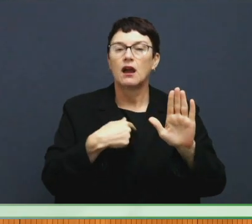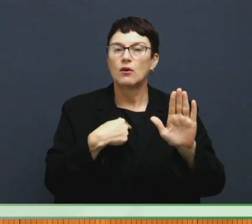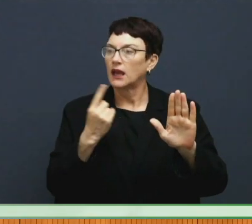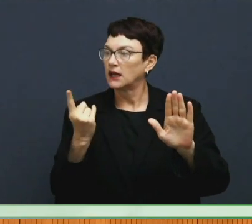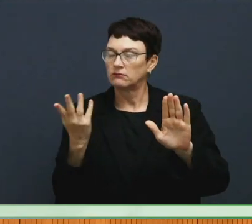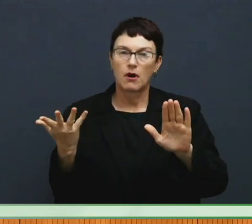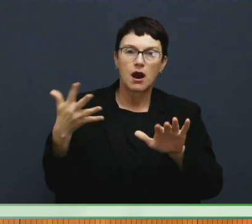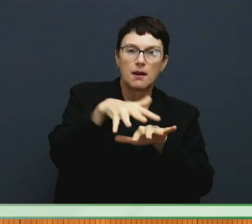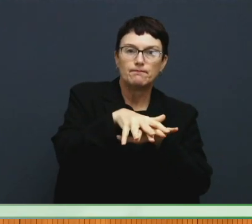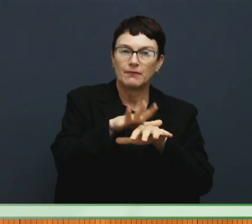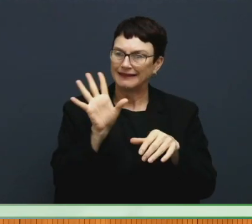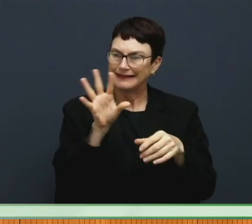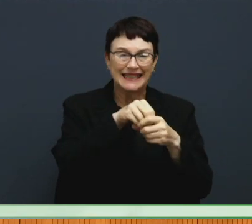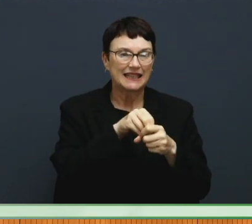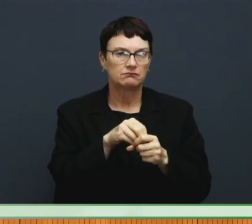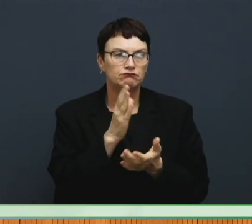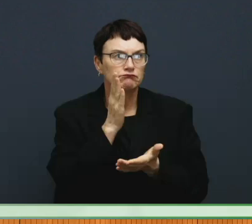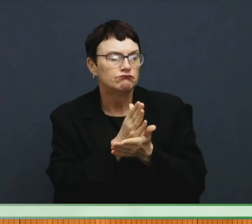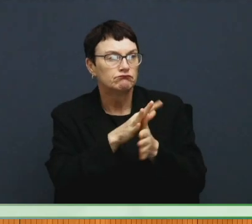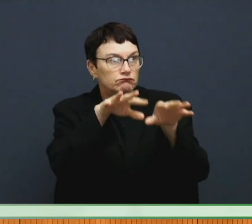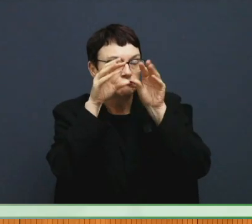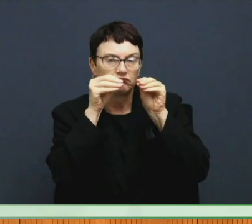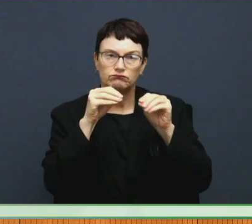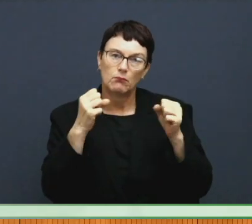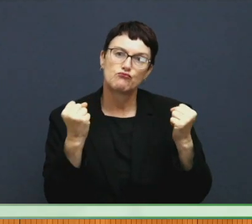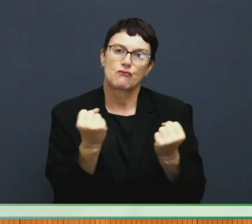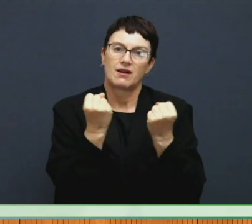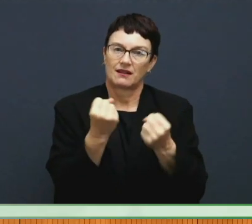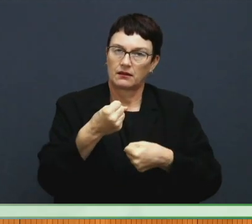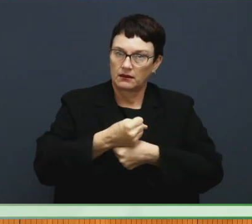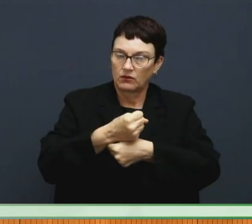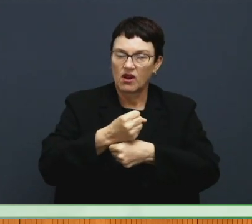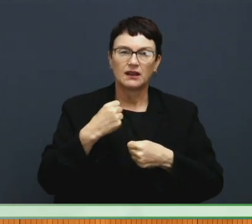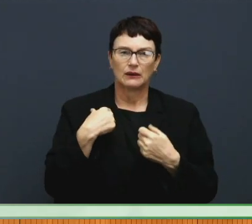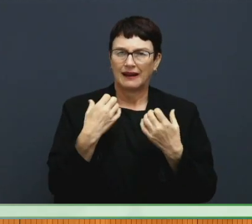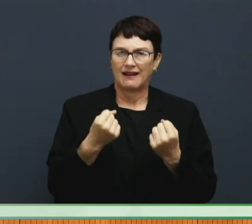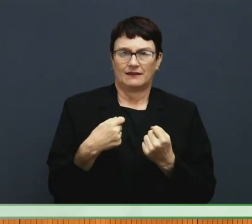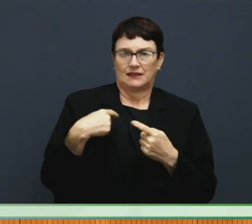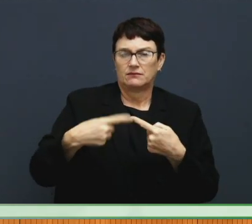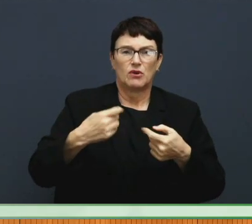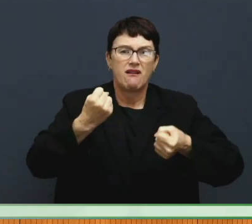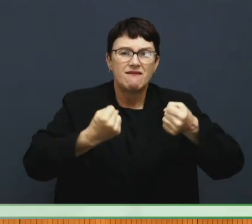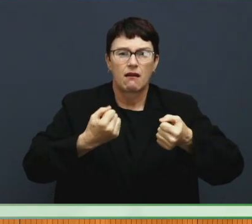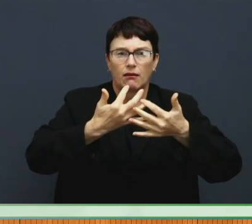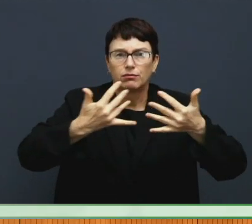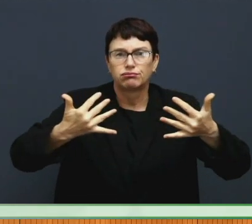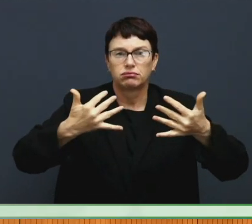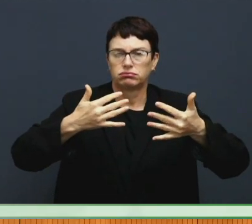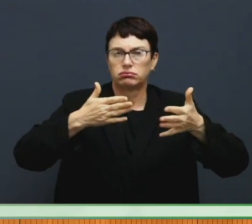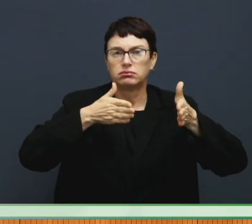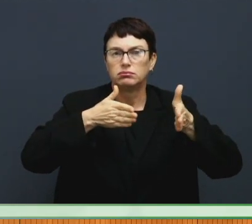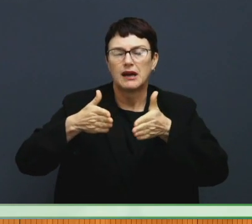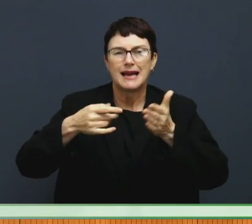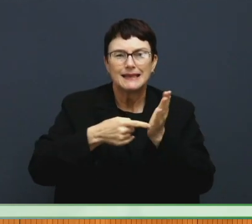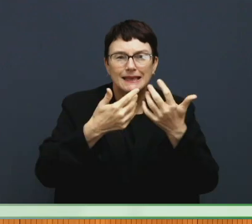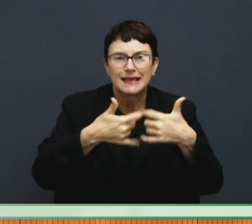and car film pasting in automotive enterprises. We also promote joint scientific research